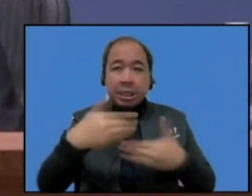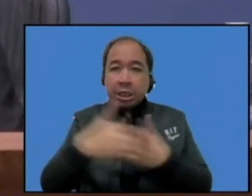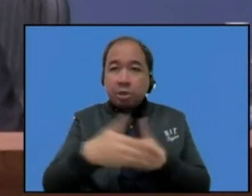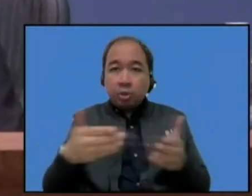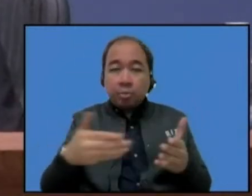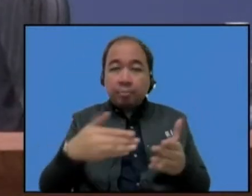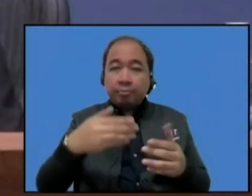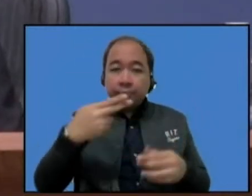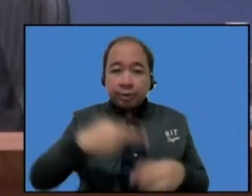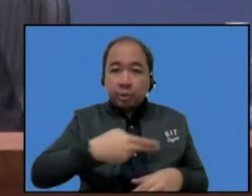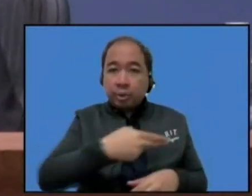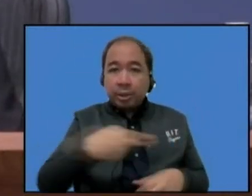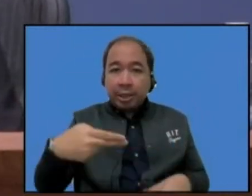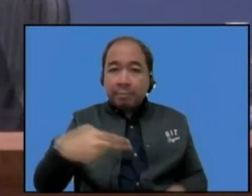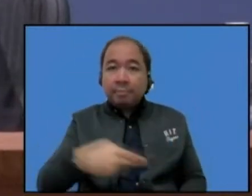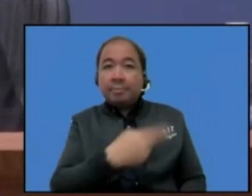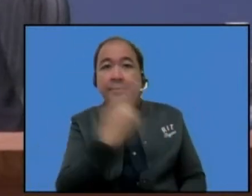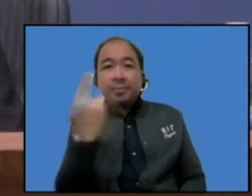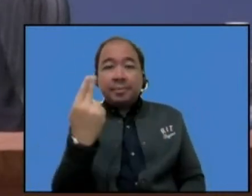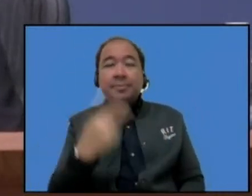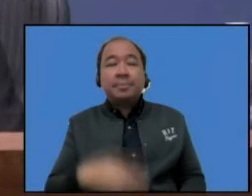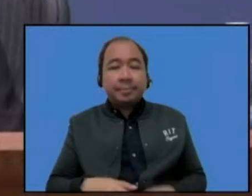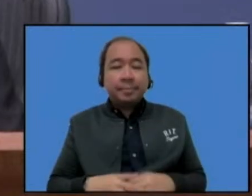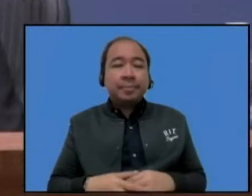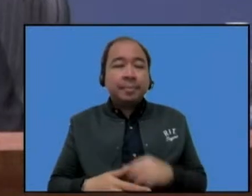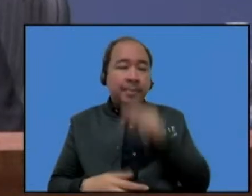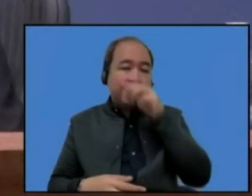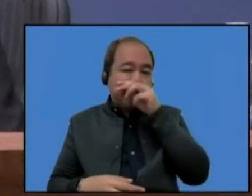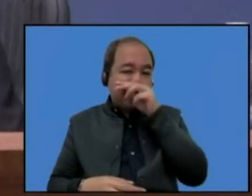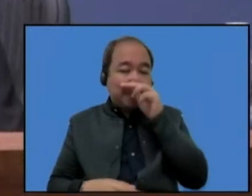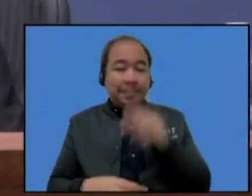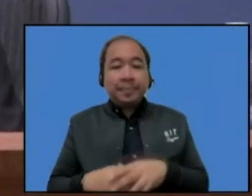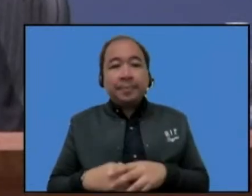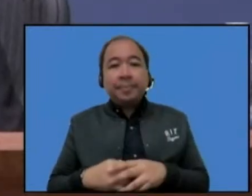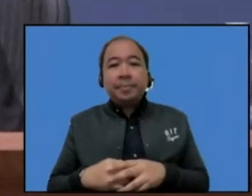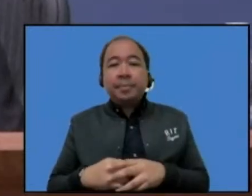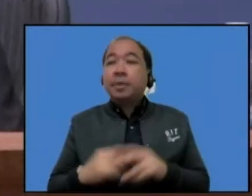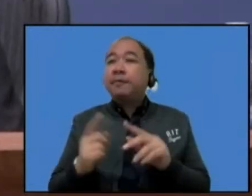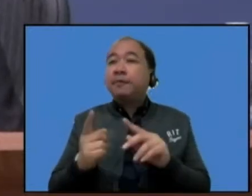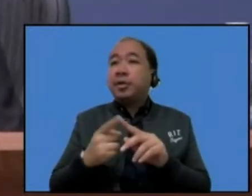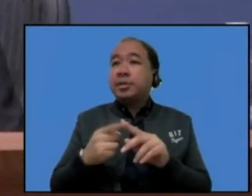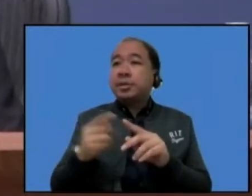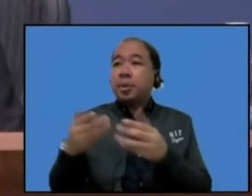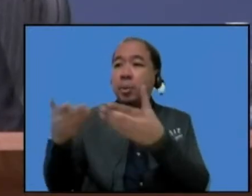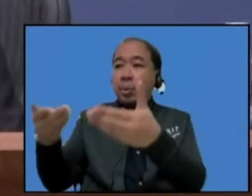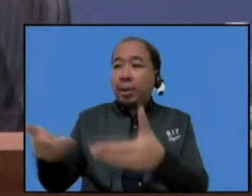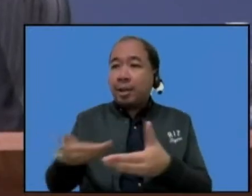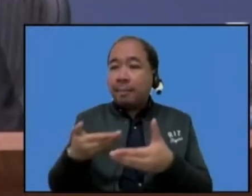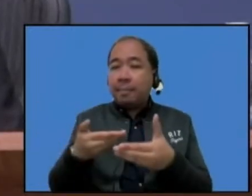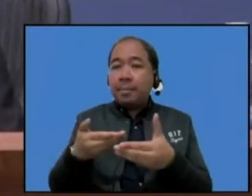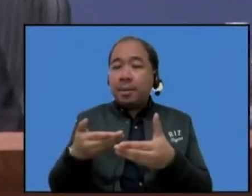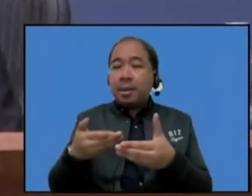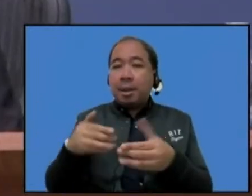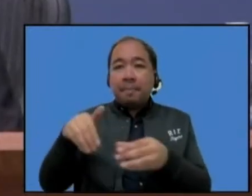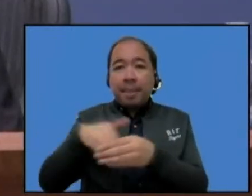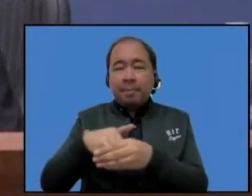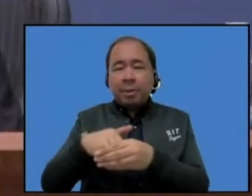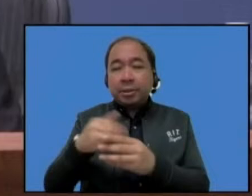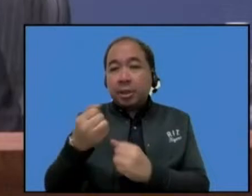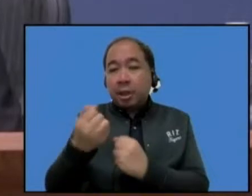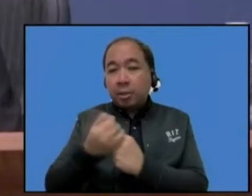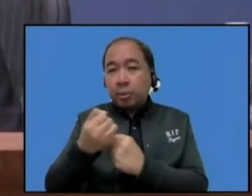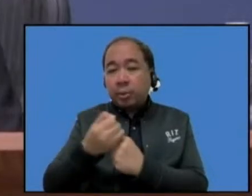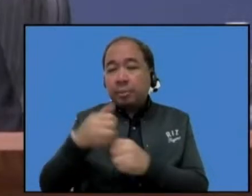raise their flag. I will first open the floor for statement from members, associate